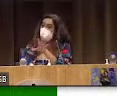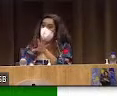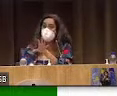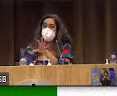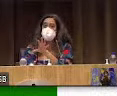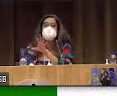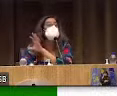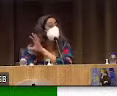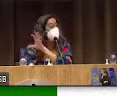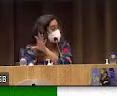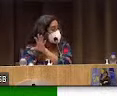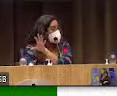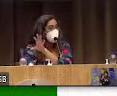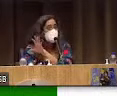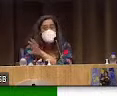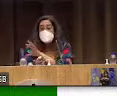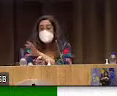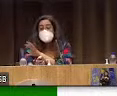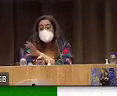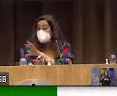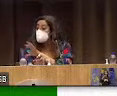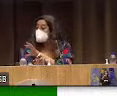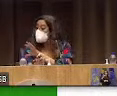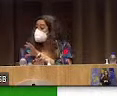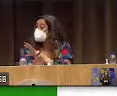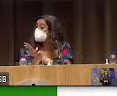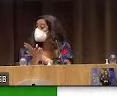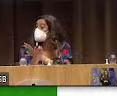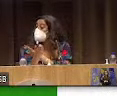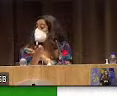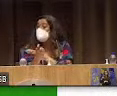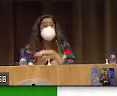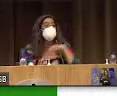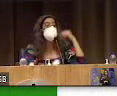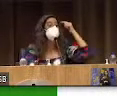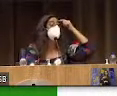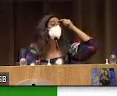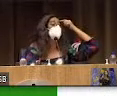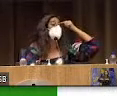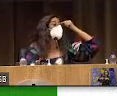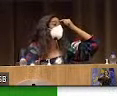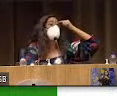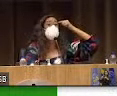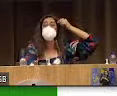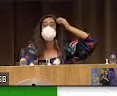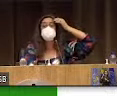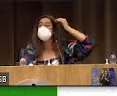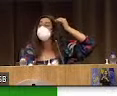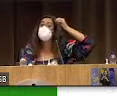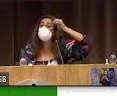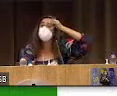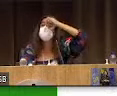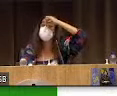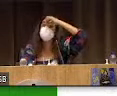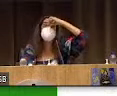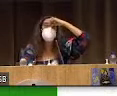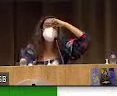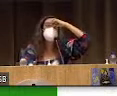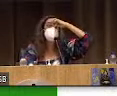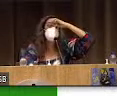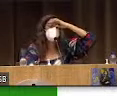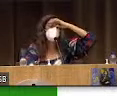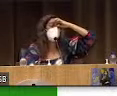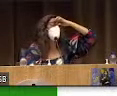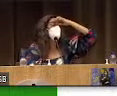of these 11 patients were discharged, they got better, and a good part of